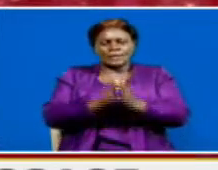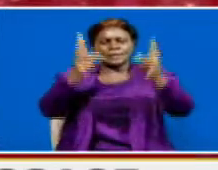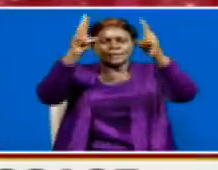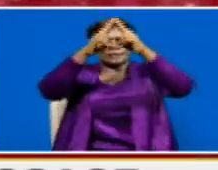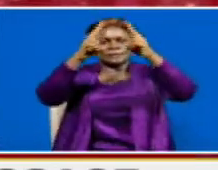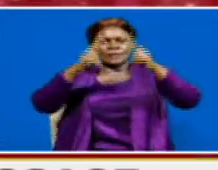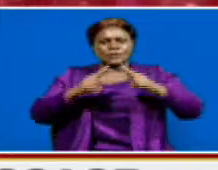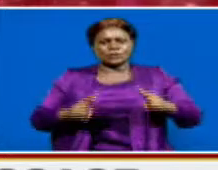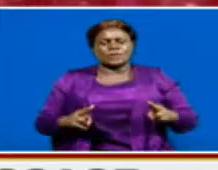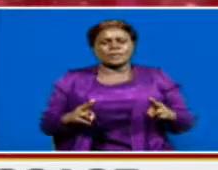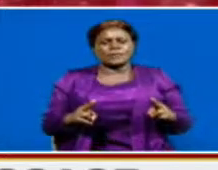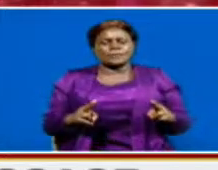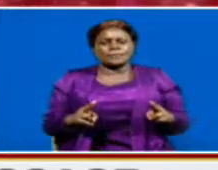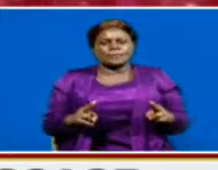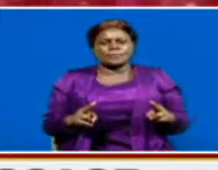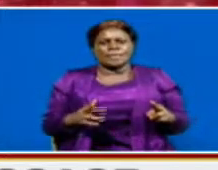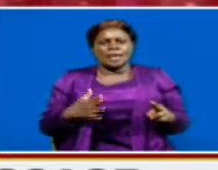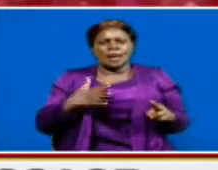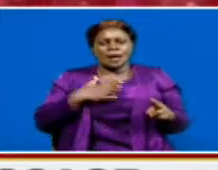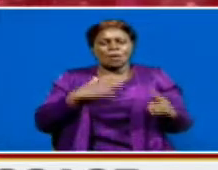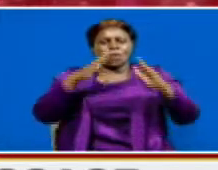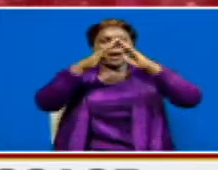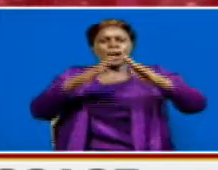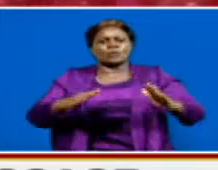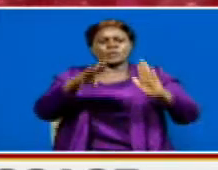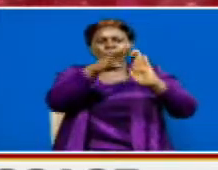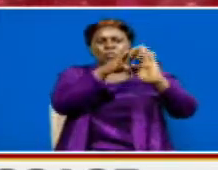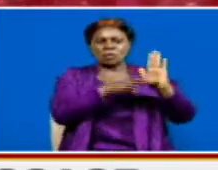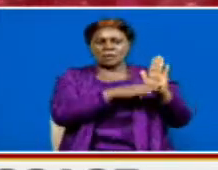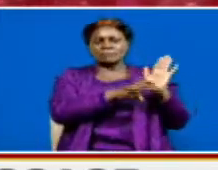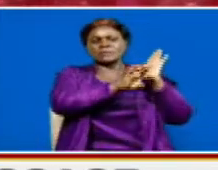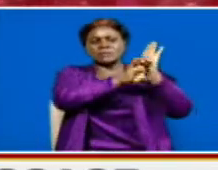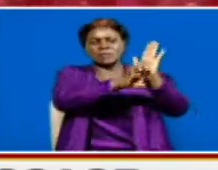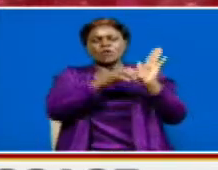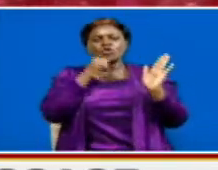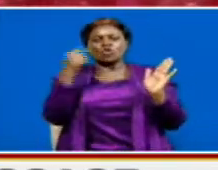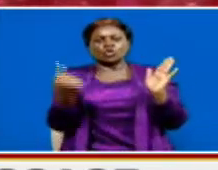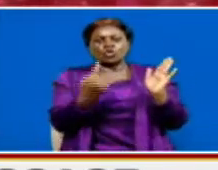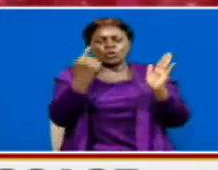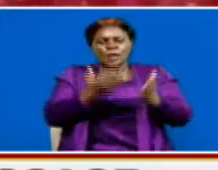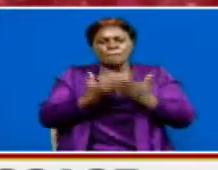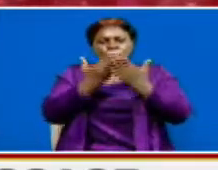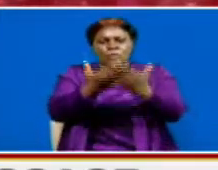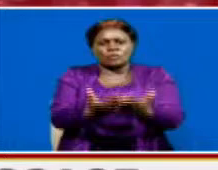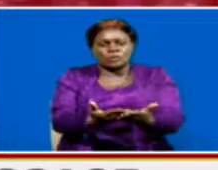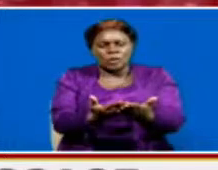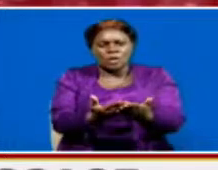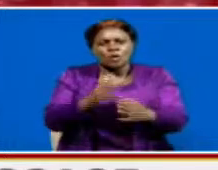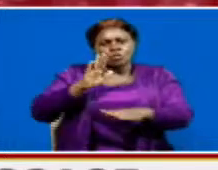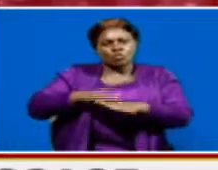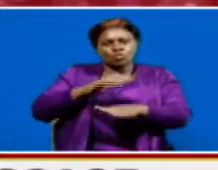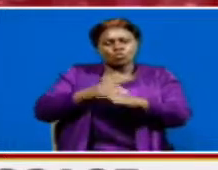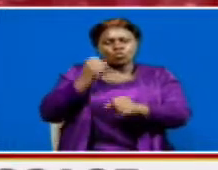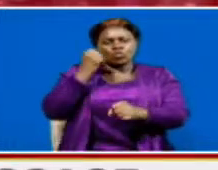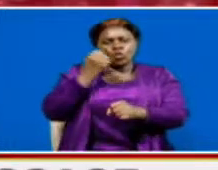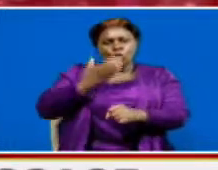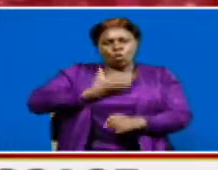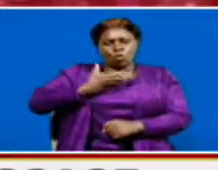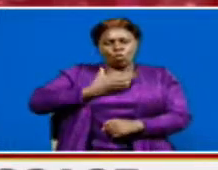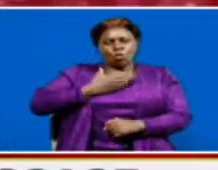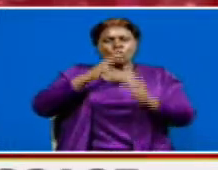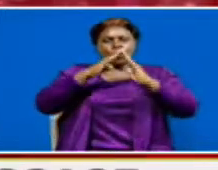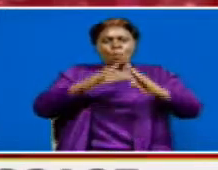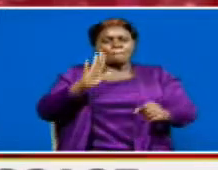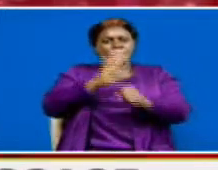abroad. Our housing program, for example, not only provides decent home ownership for